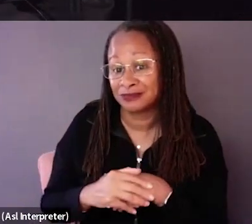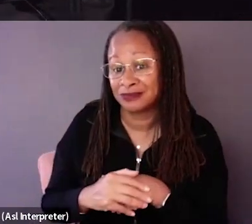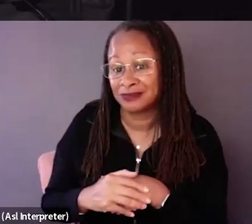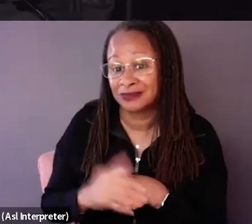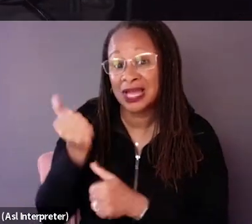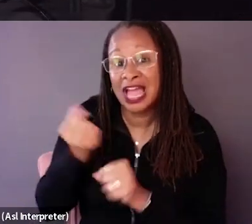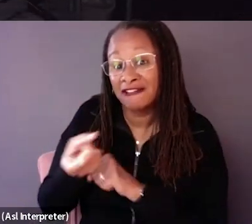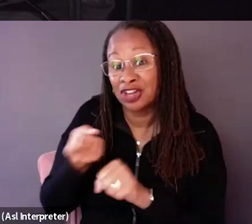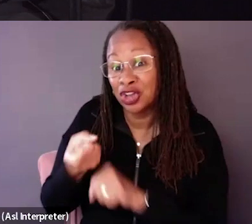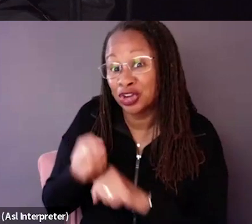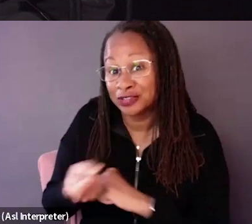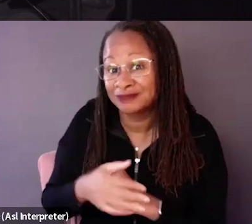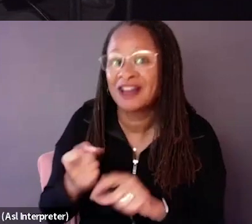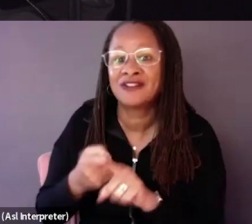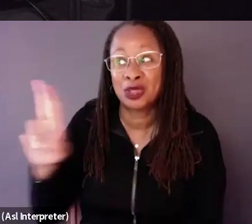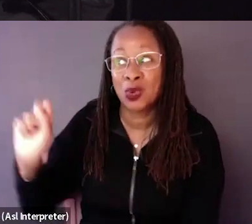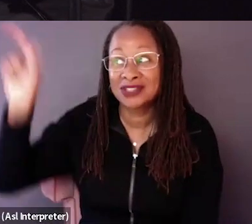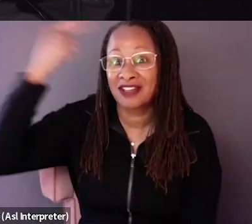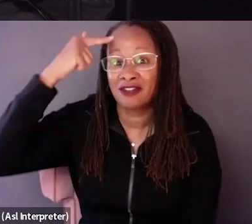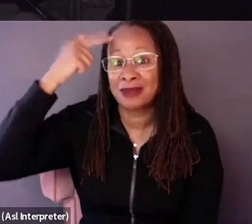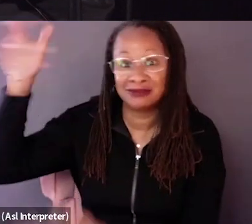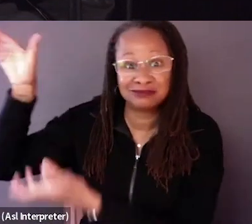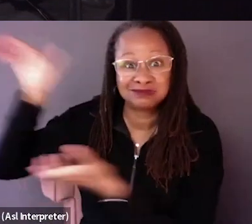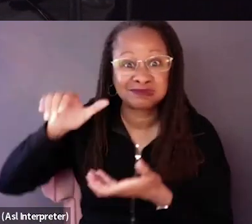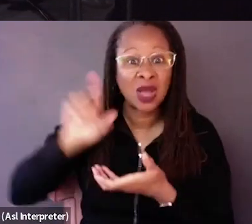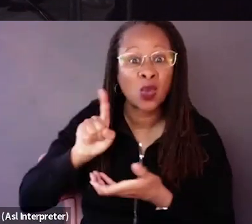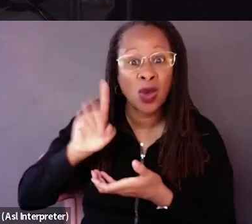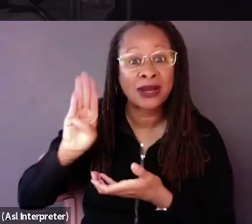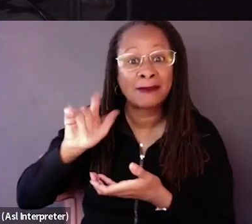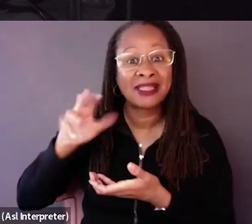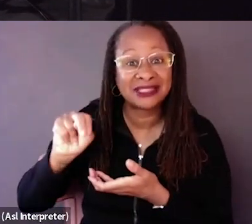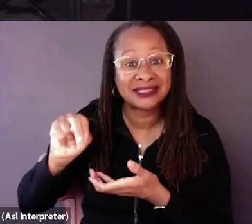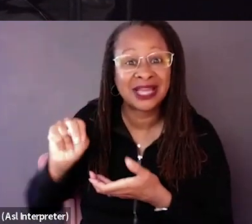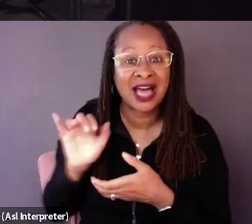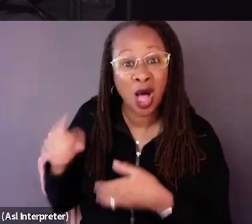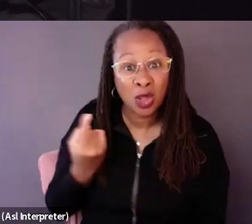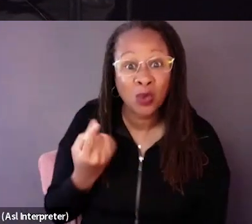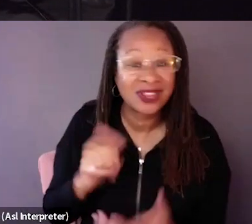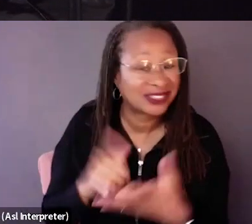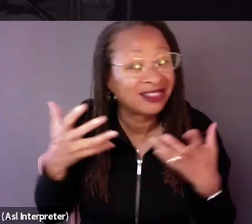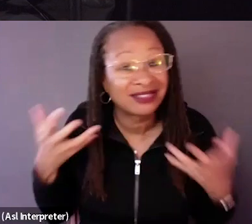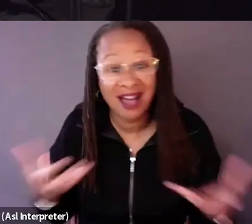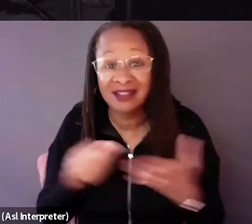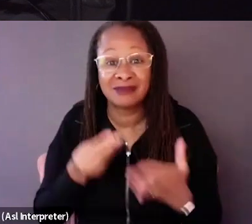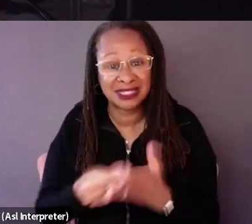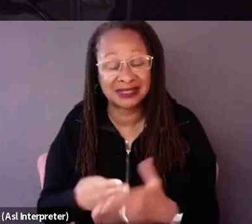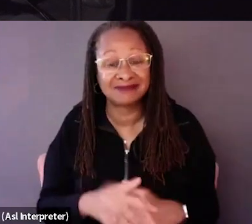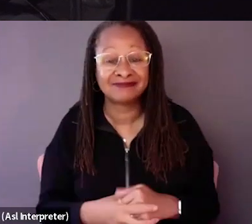million, about $30,000 on their account, including the